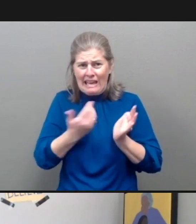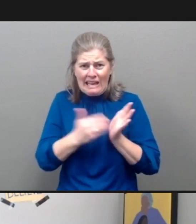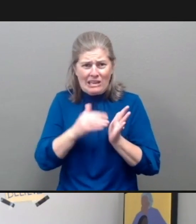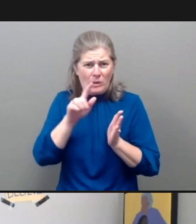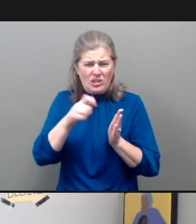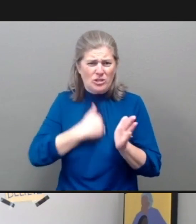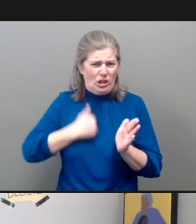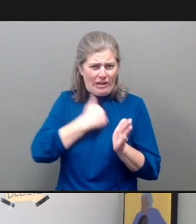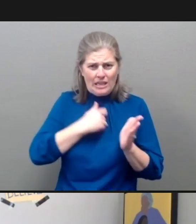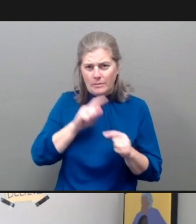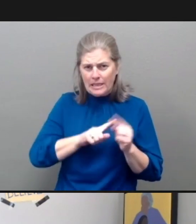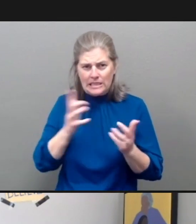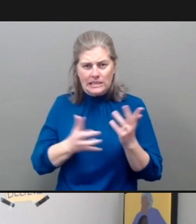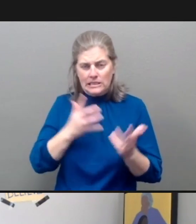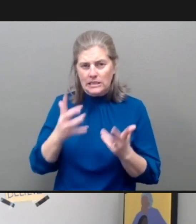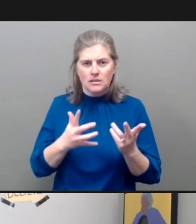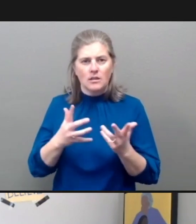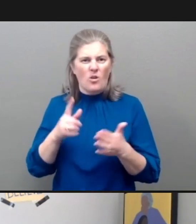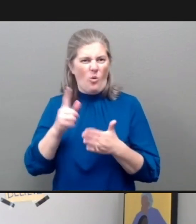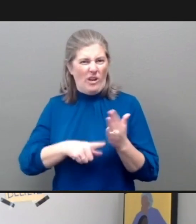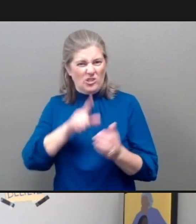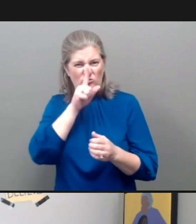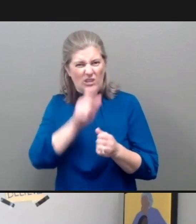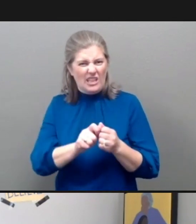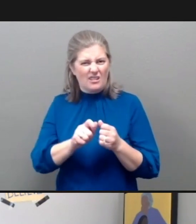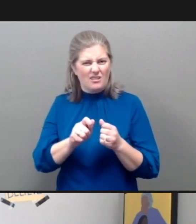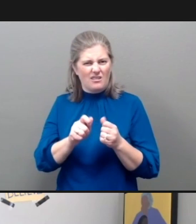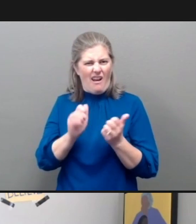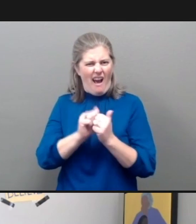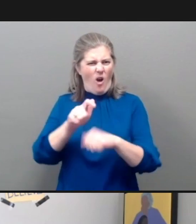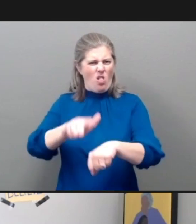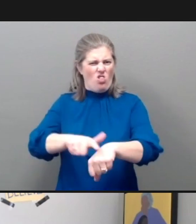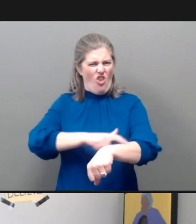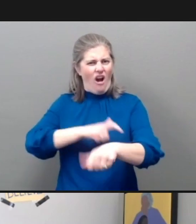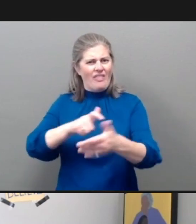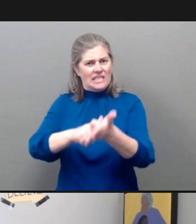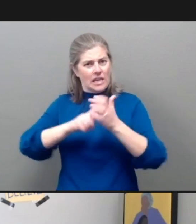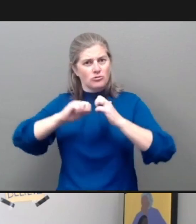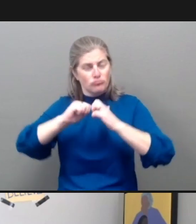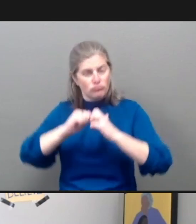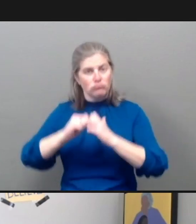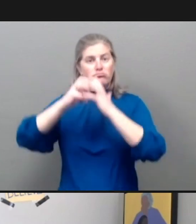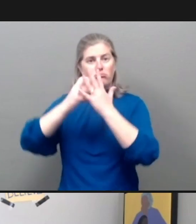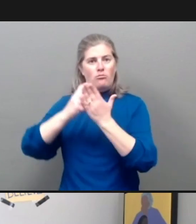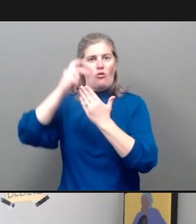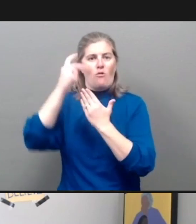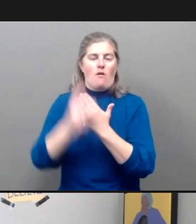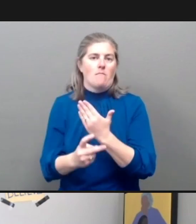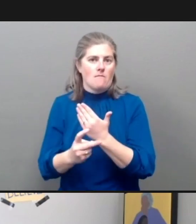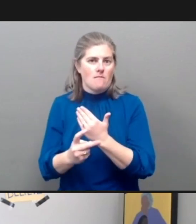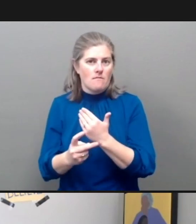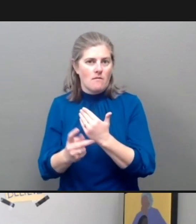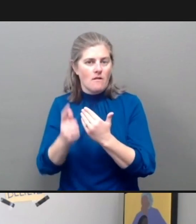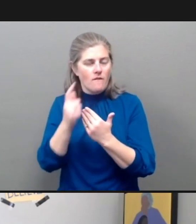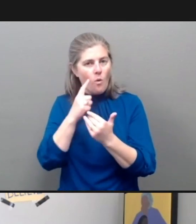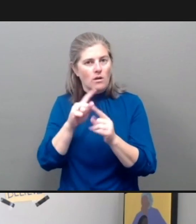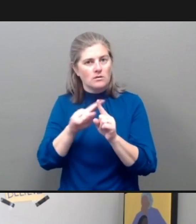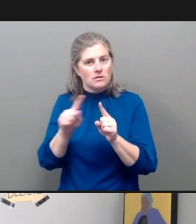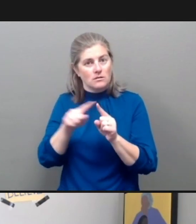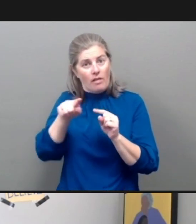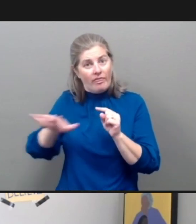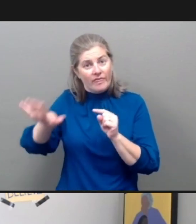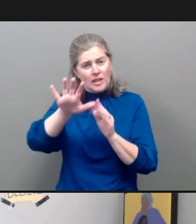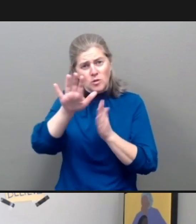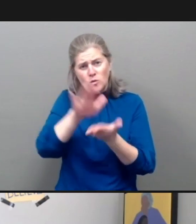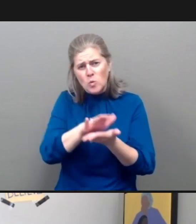extent, but what is really the variable and how long this takes to get going in a lot of these schools? Is it just